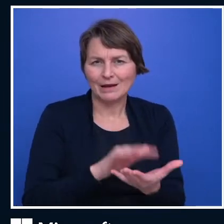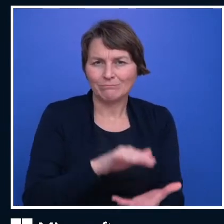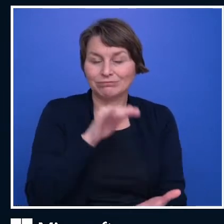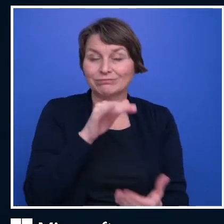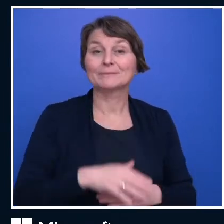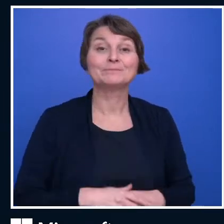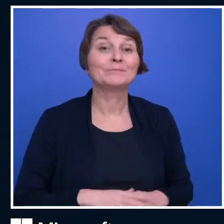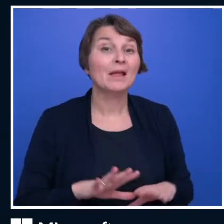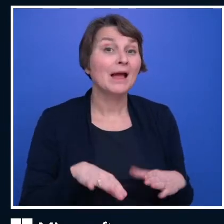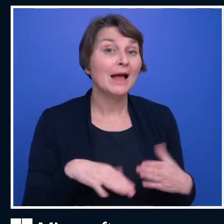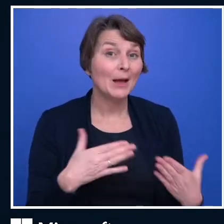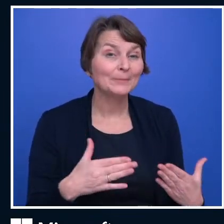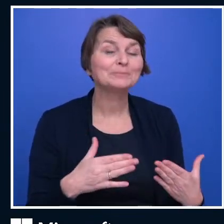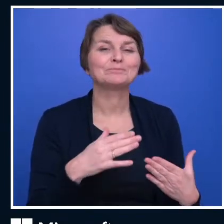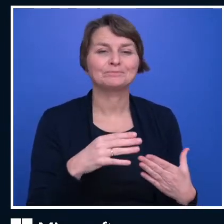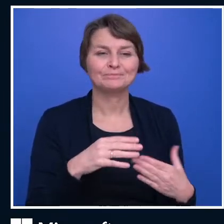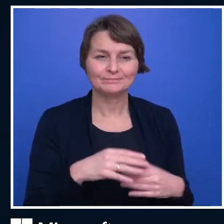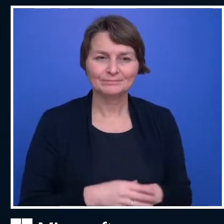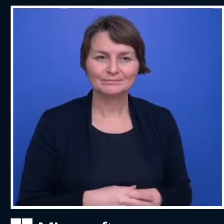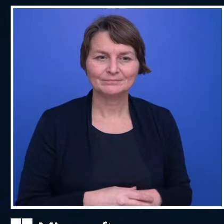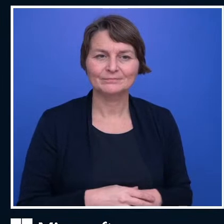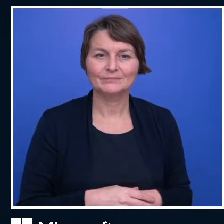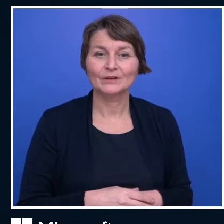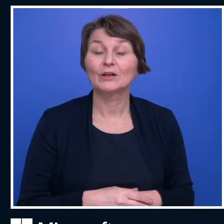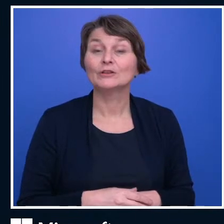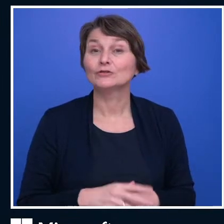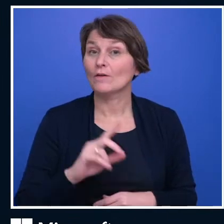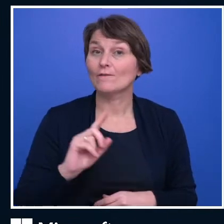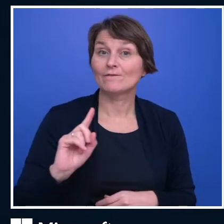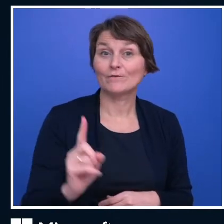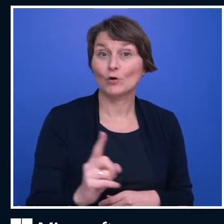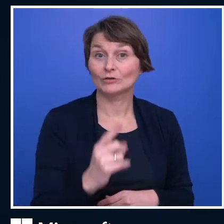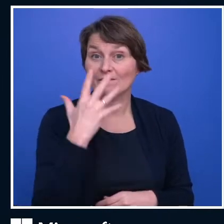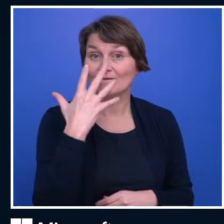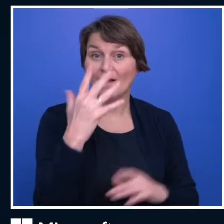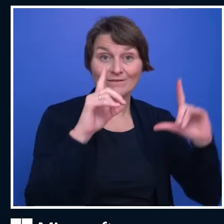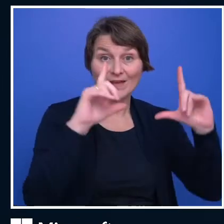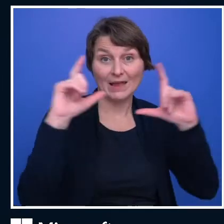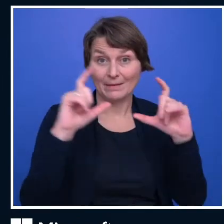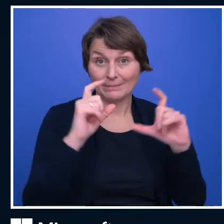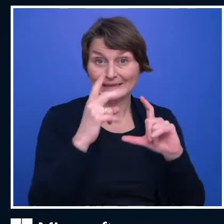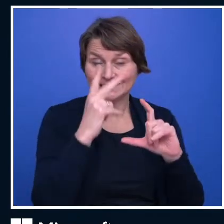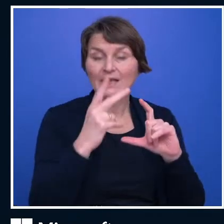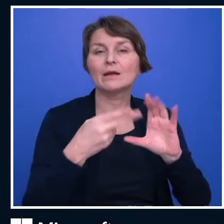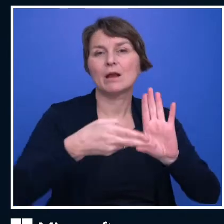and save the first 5 images we see of an Anna's hummingbird.